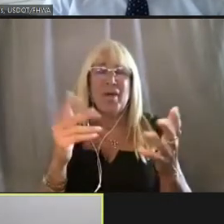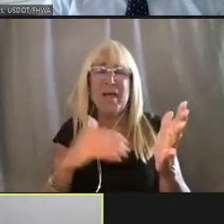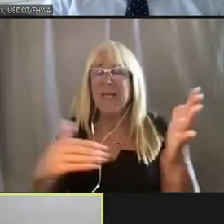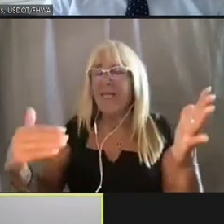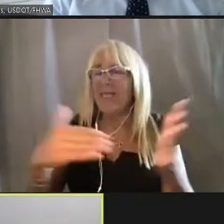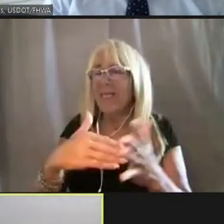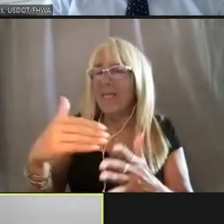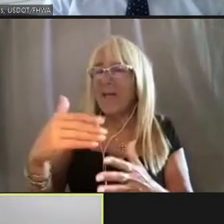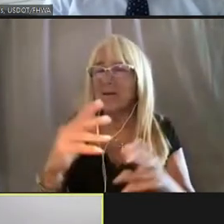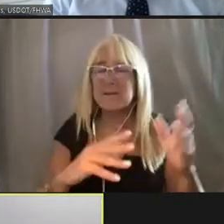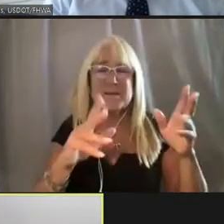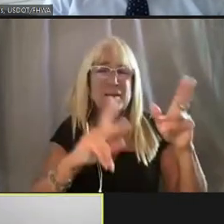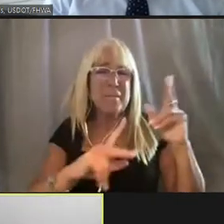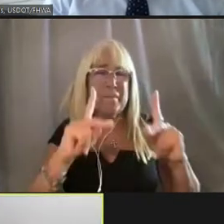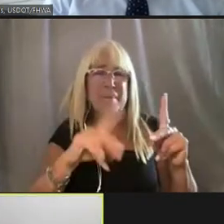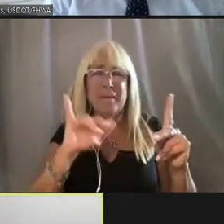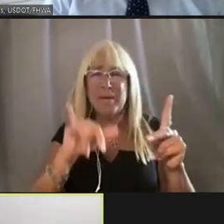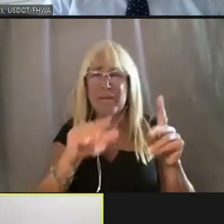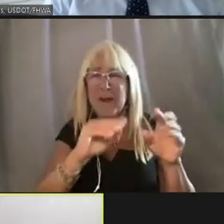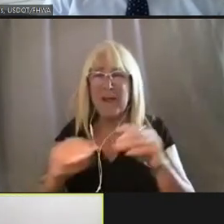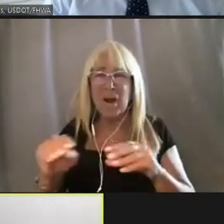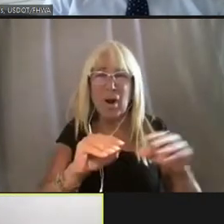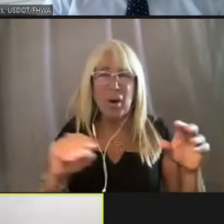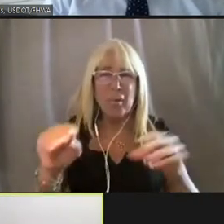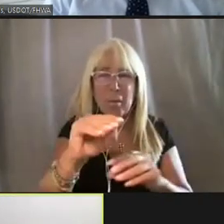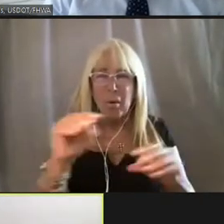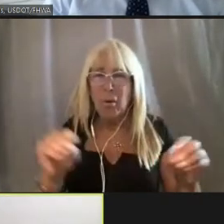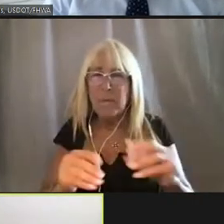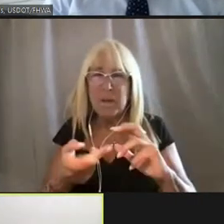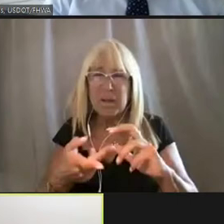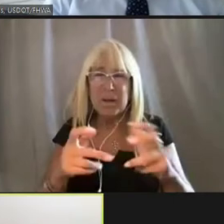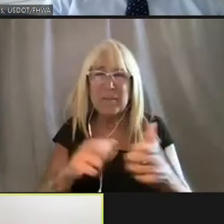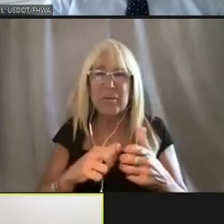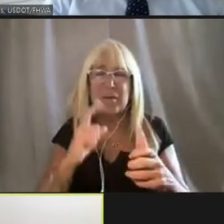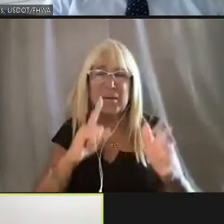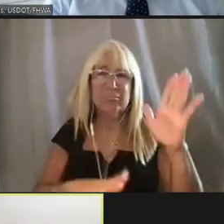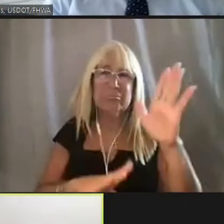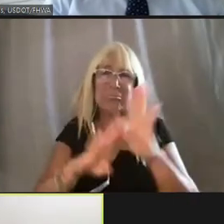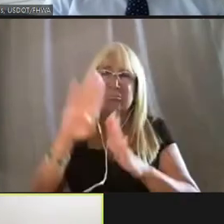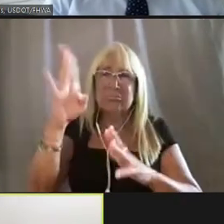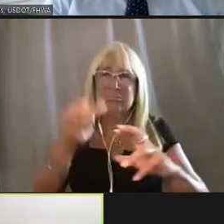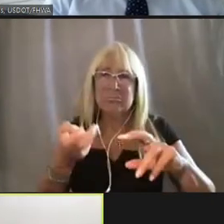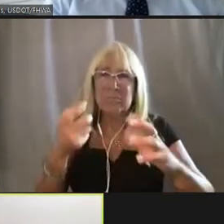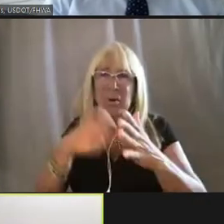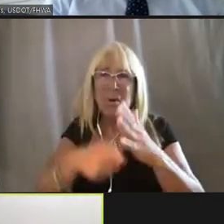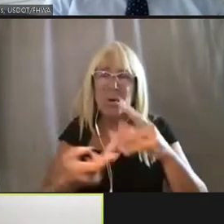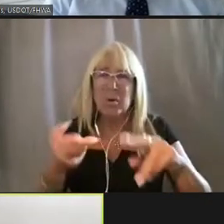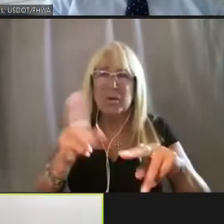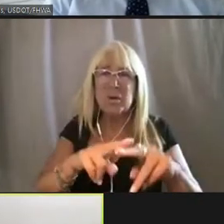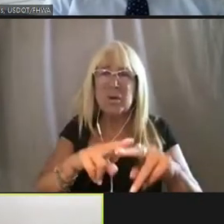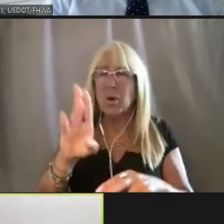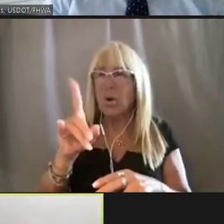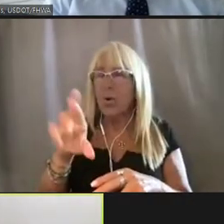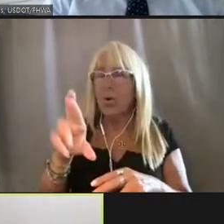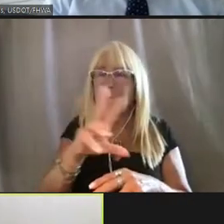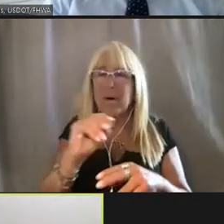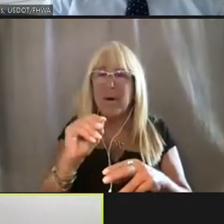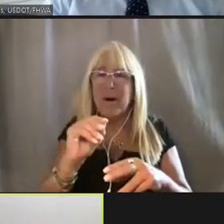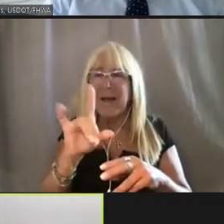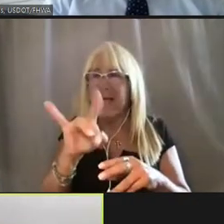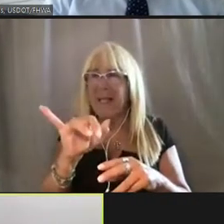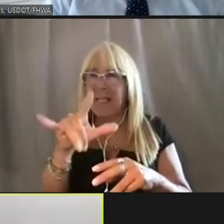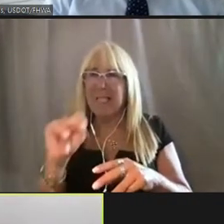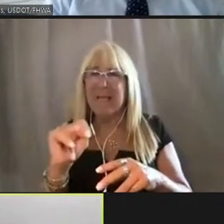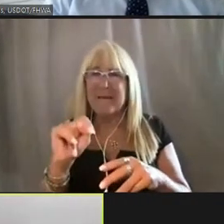because both the direct and indirect cost of getting anywhere will go up exponentially Ubers and lyfts are the most reliable on-demand wheel